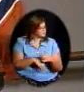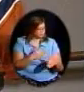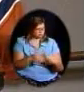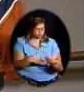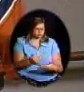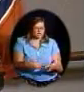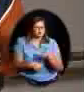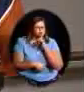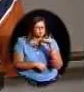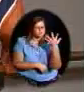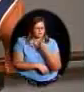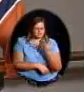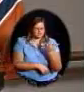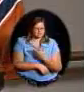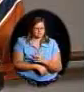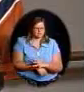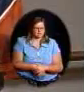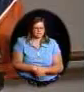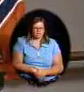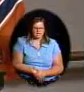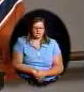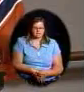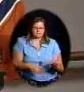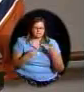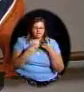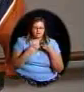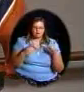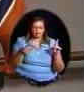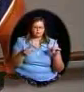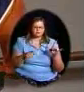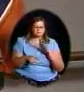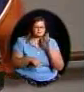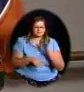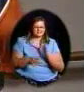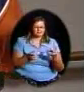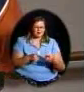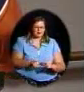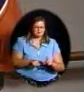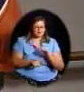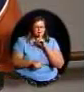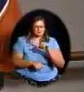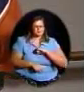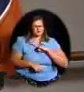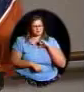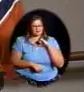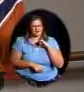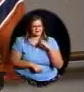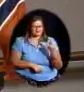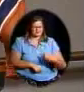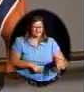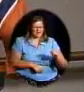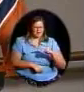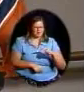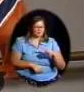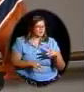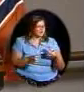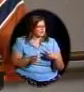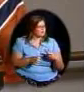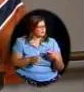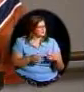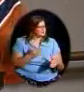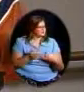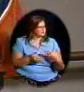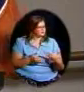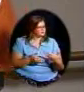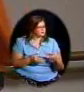pretty amazing. And it's an accomplishment that's never been done. I'm so proud of them in terms of who they are and how they play together as a